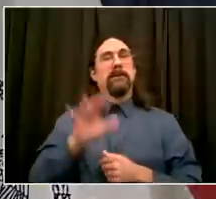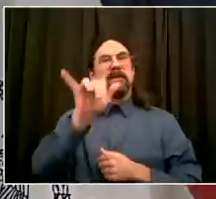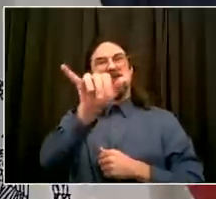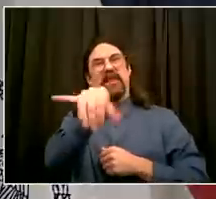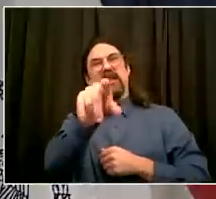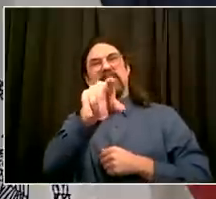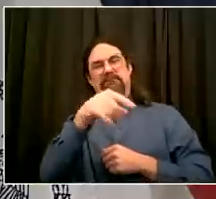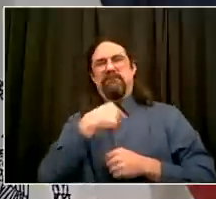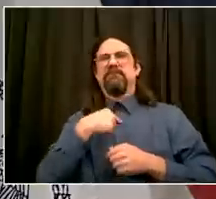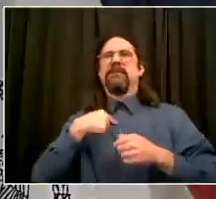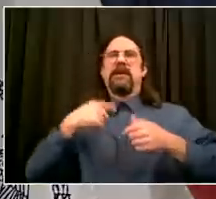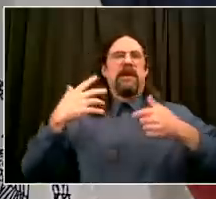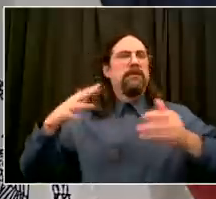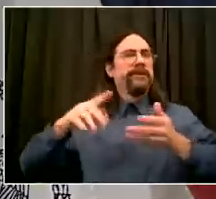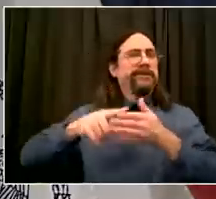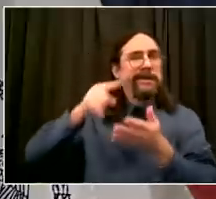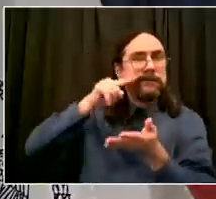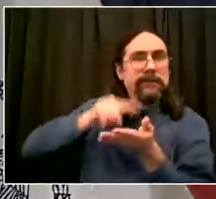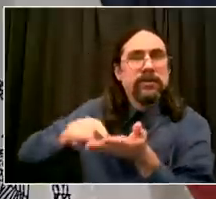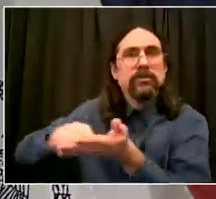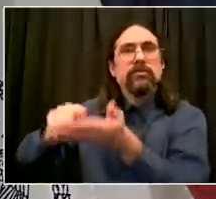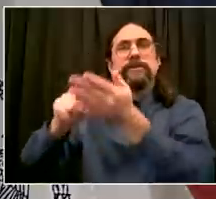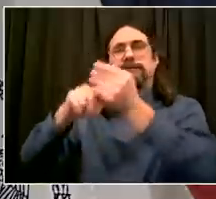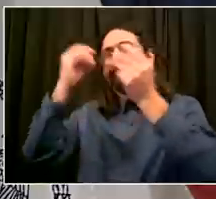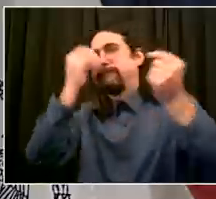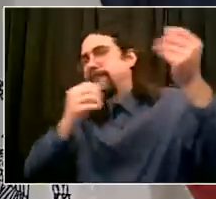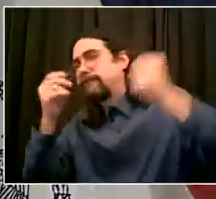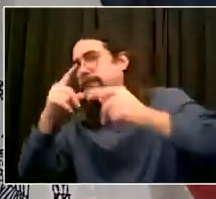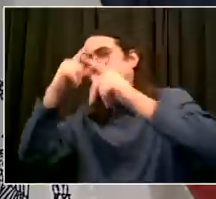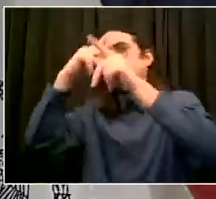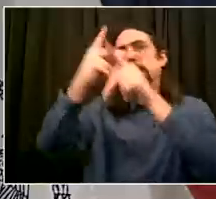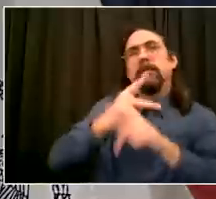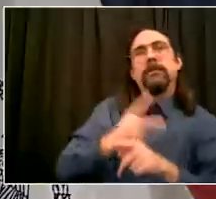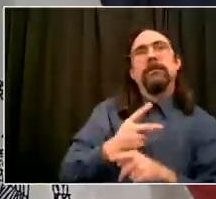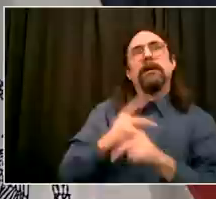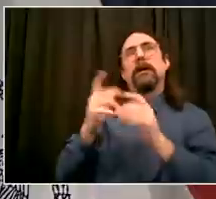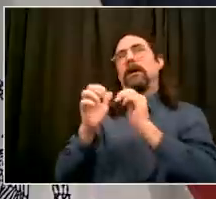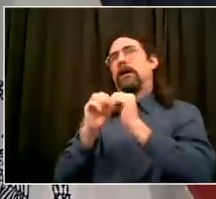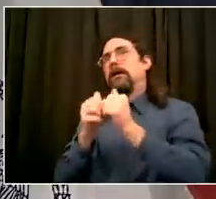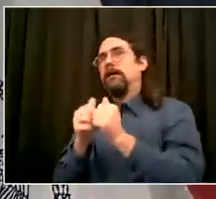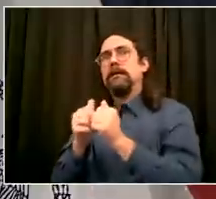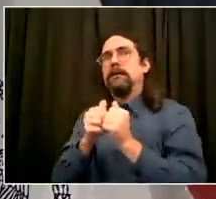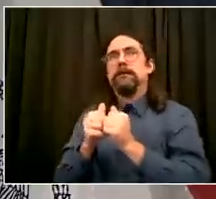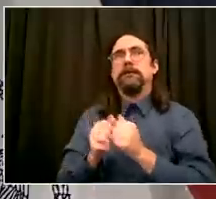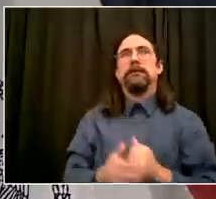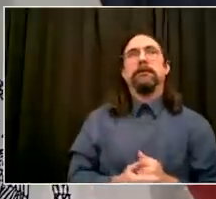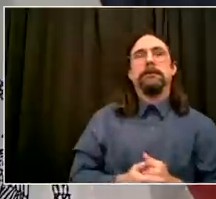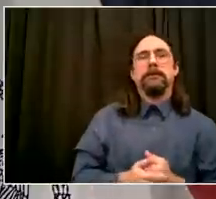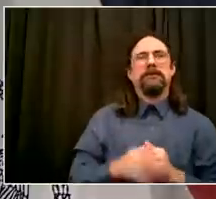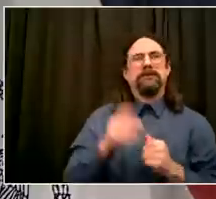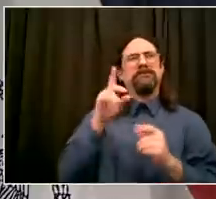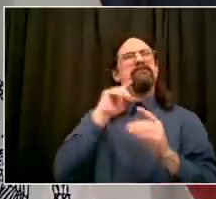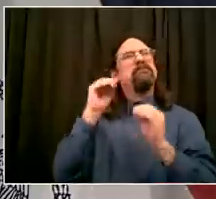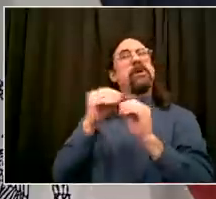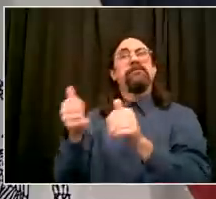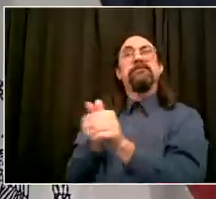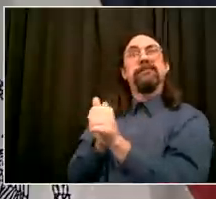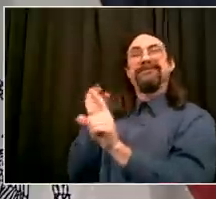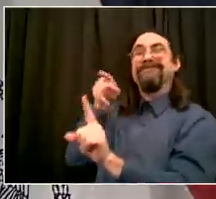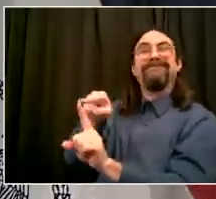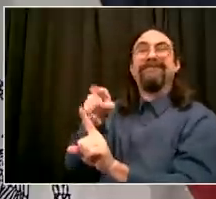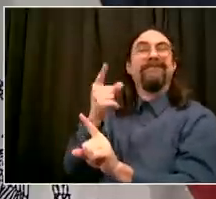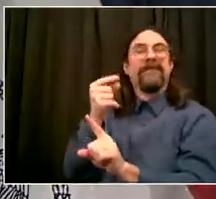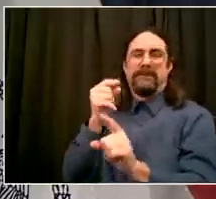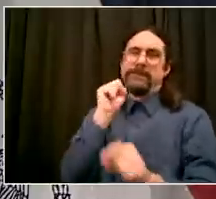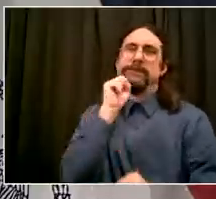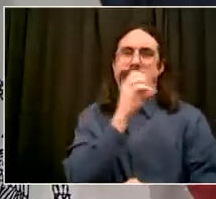support seniors getting to these sites to make transportation options available to them. Now, remember, when you put a site in a